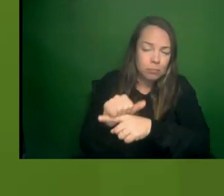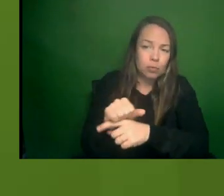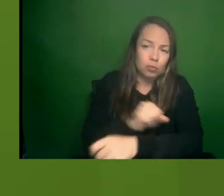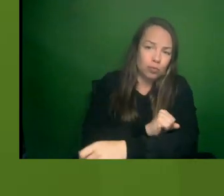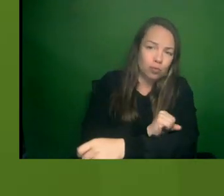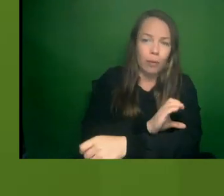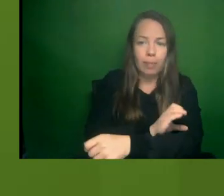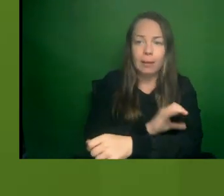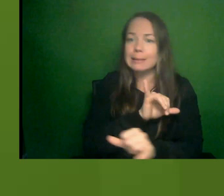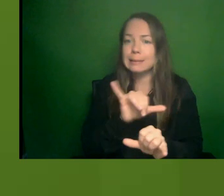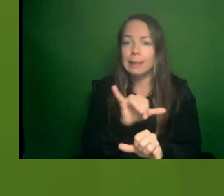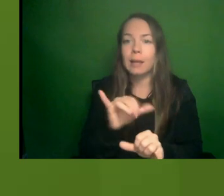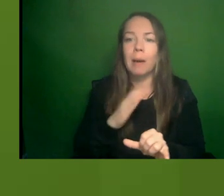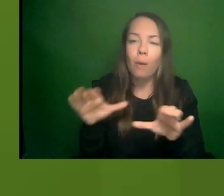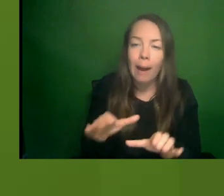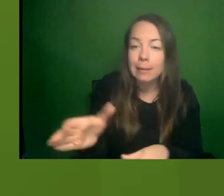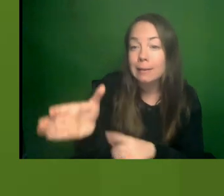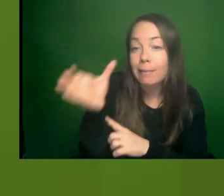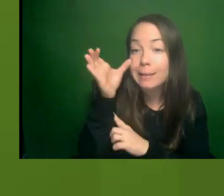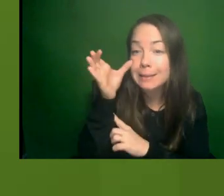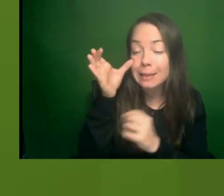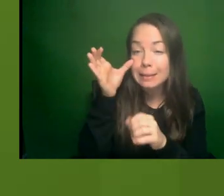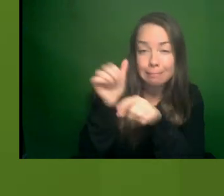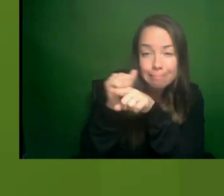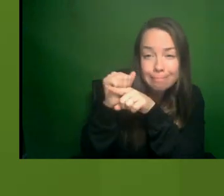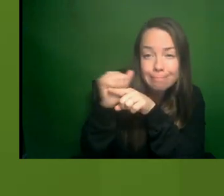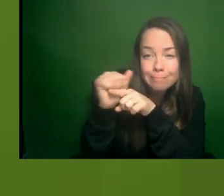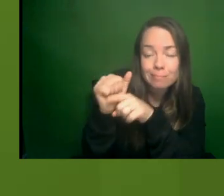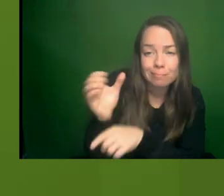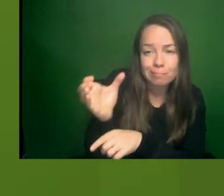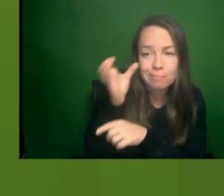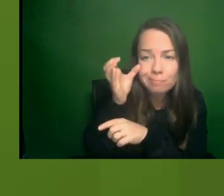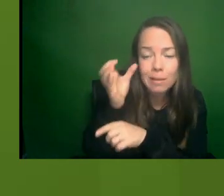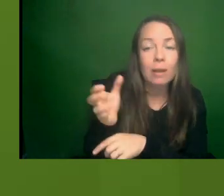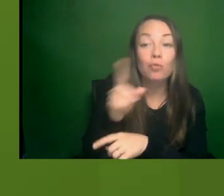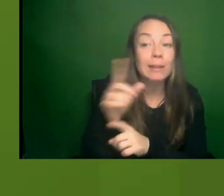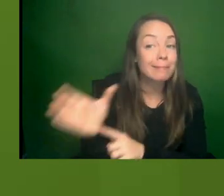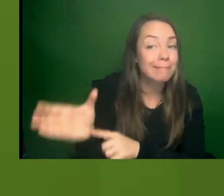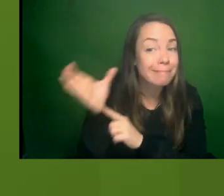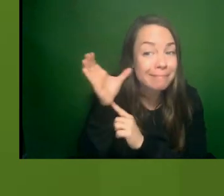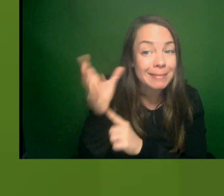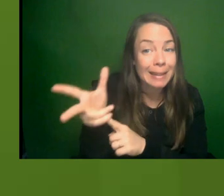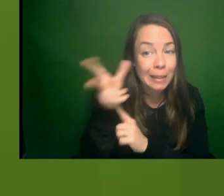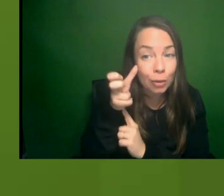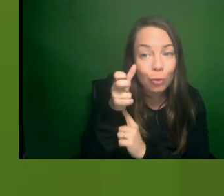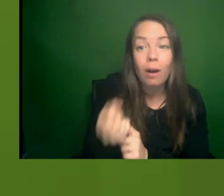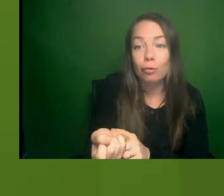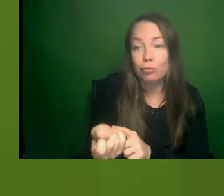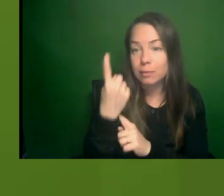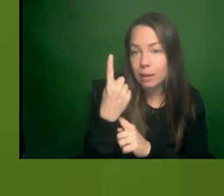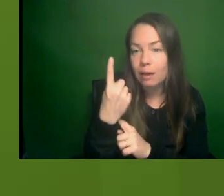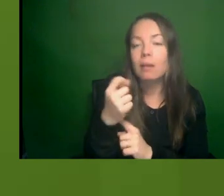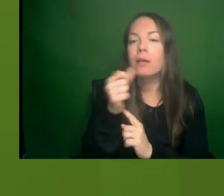strengthen our active listening muscles to really be able to hear, to understand, and not